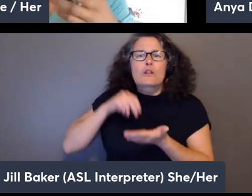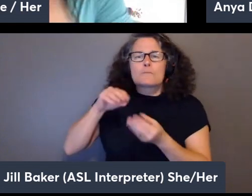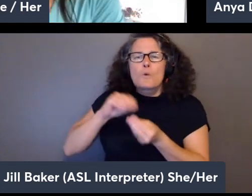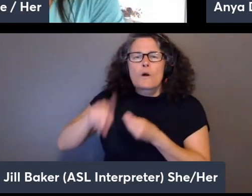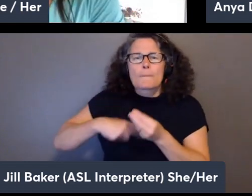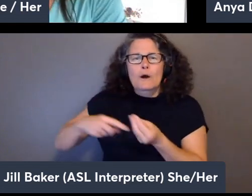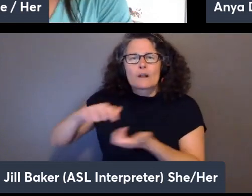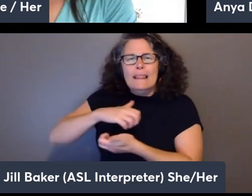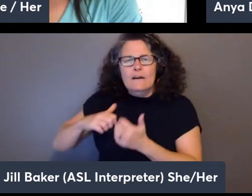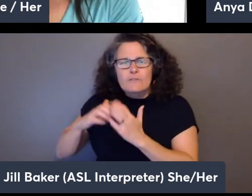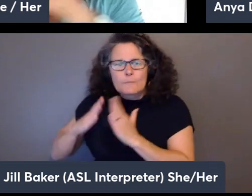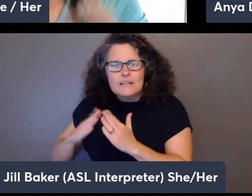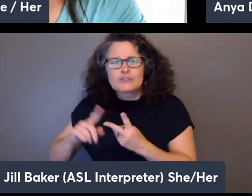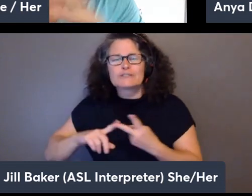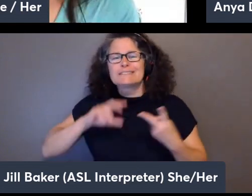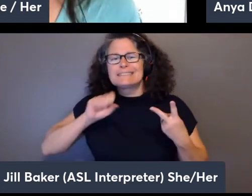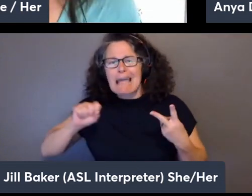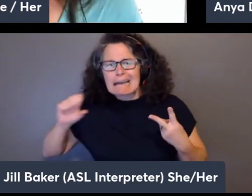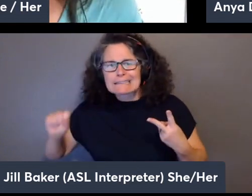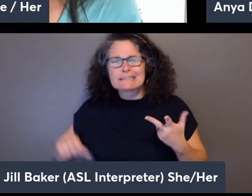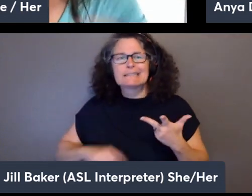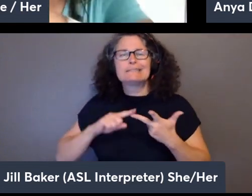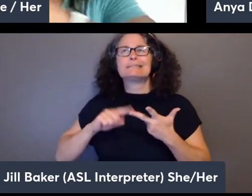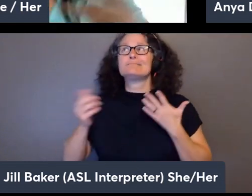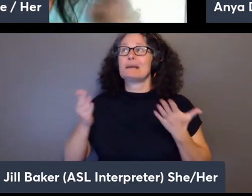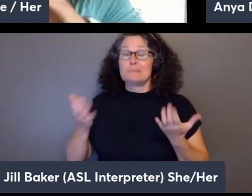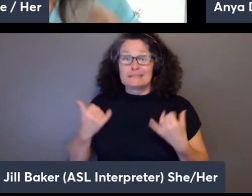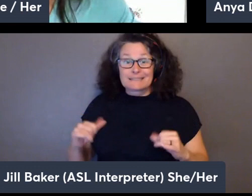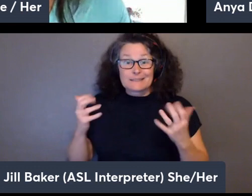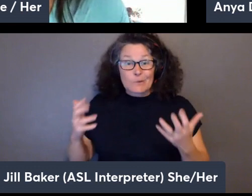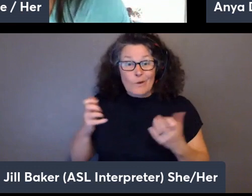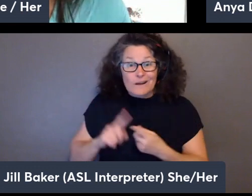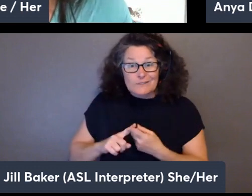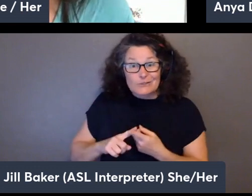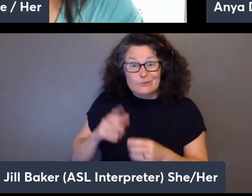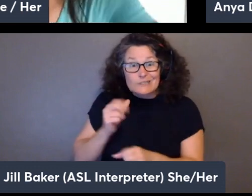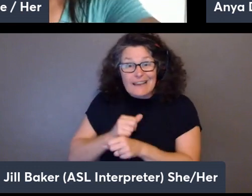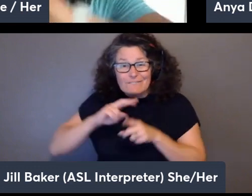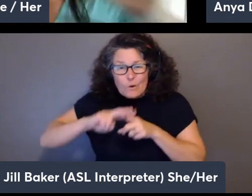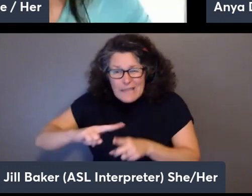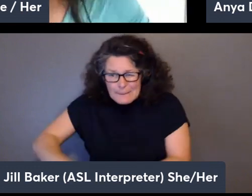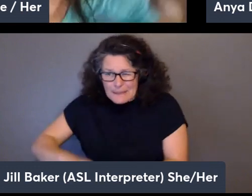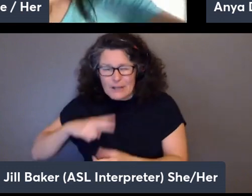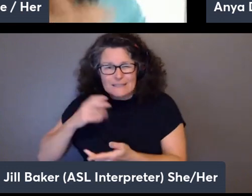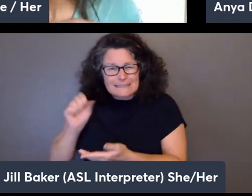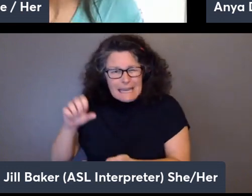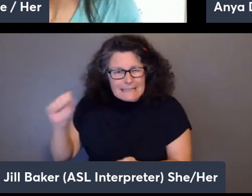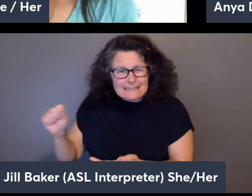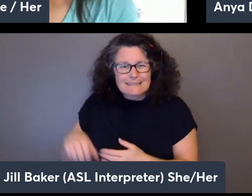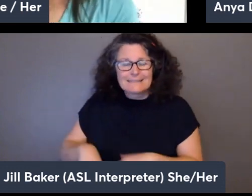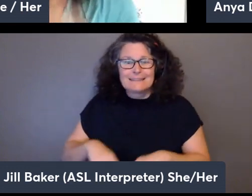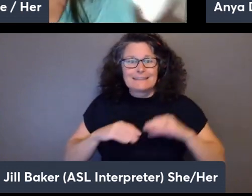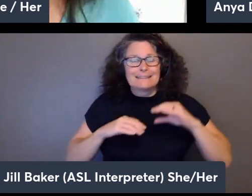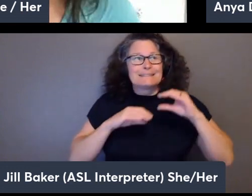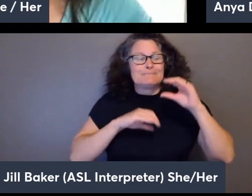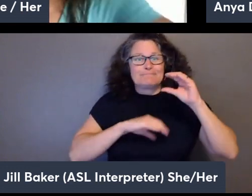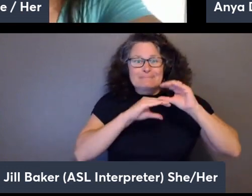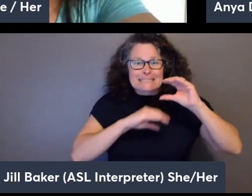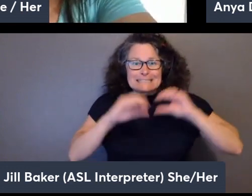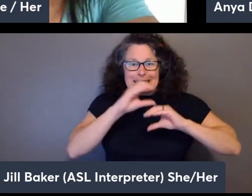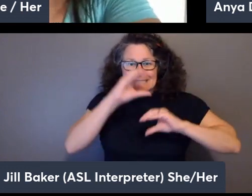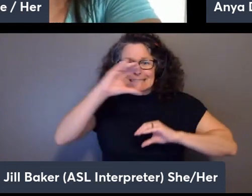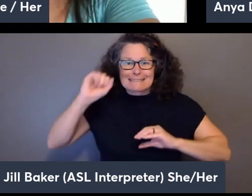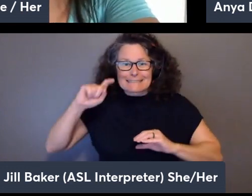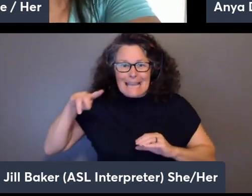CloudFormation, stack sets? Maybe they might still want to get the vocabulary of stack sets, stacks, CloudFormation infrastructure